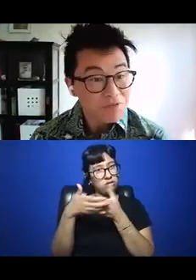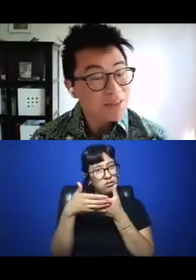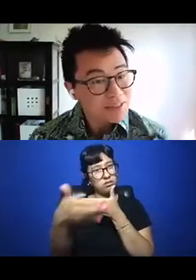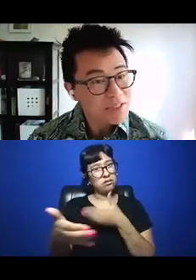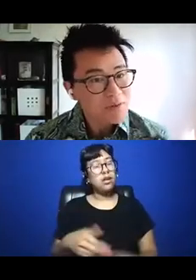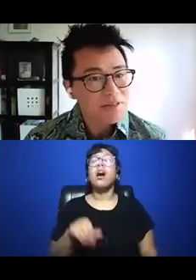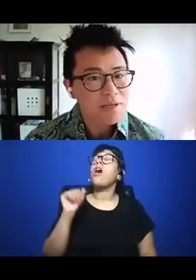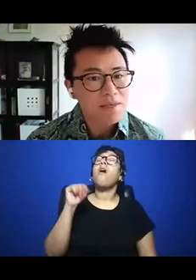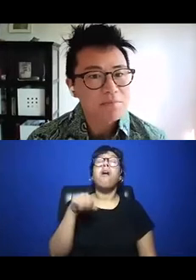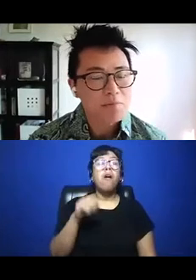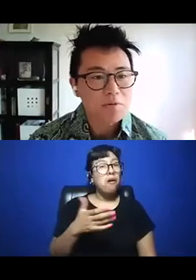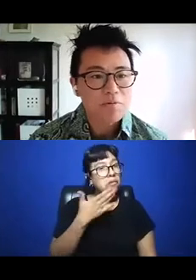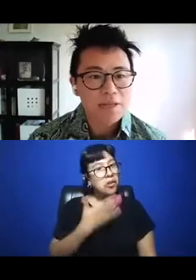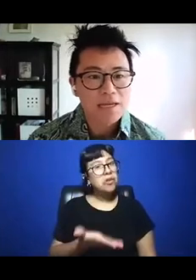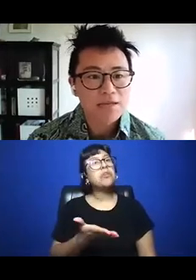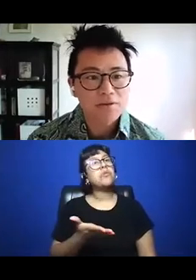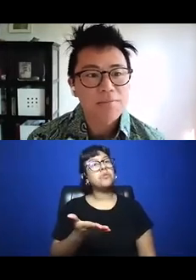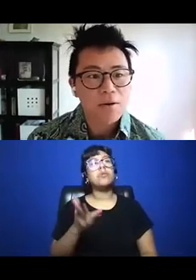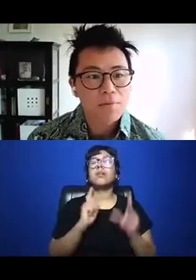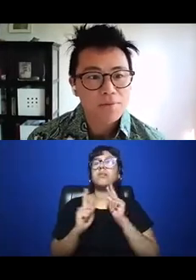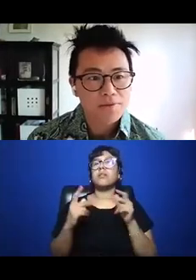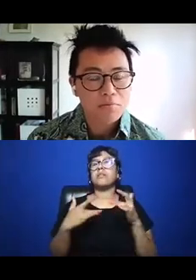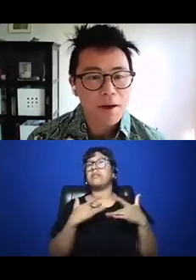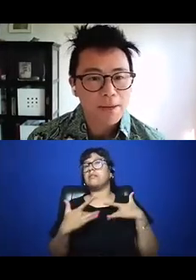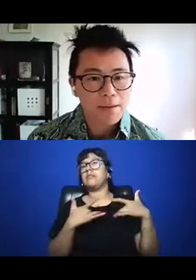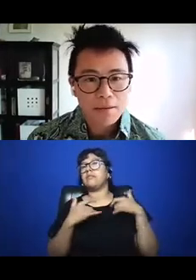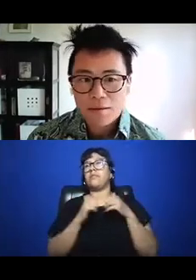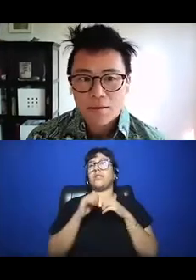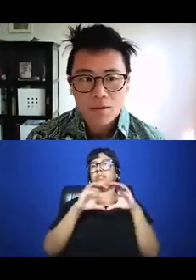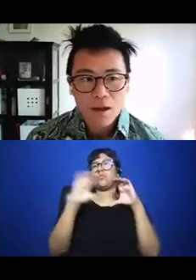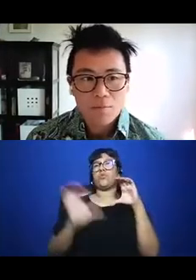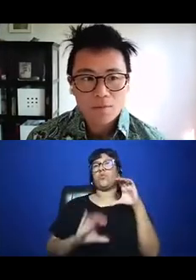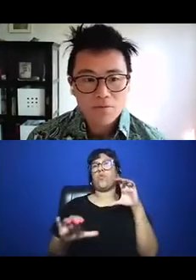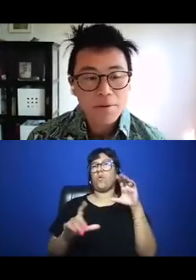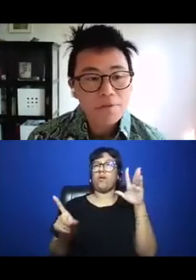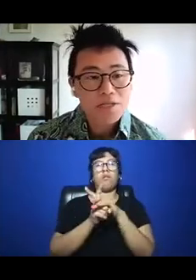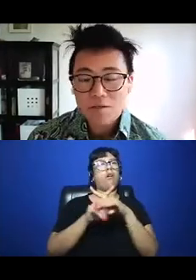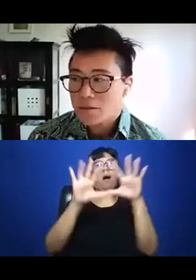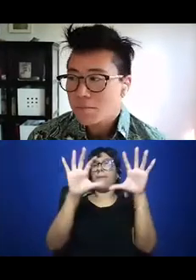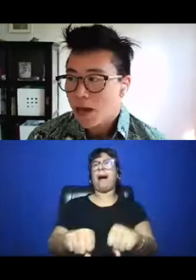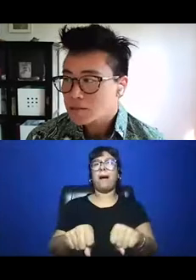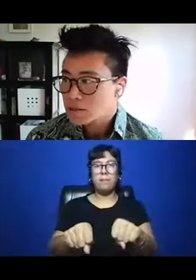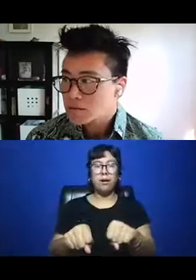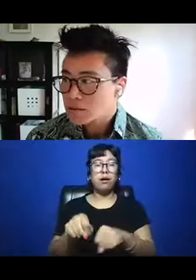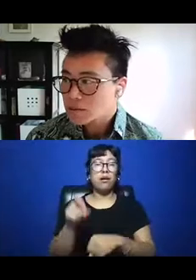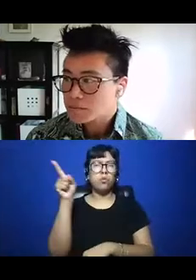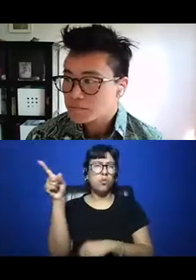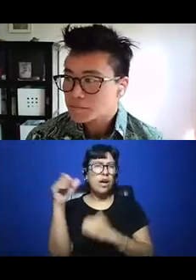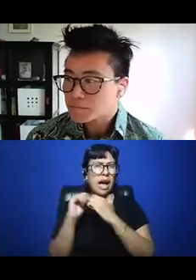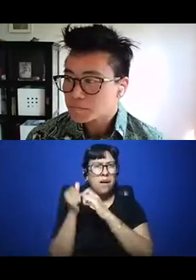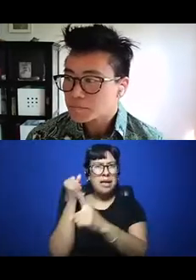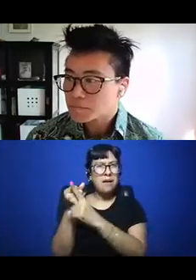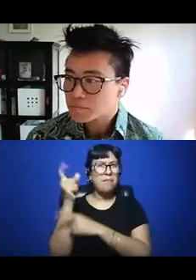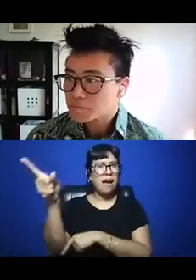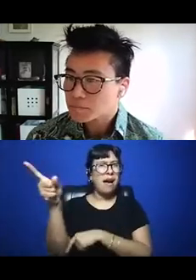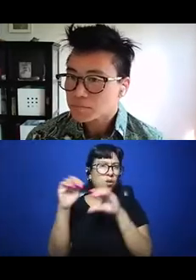Yeah, I feel like this was something that people were really concerned about with Zoom bombing, sort of reputational impacts.